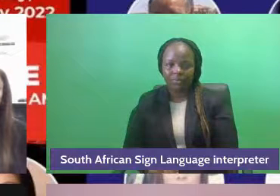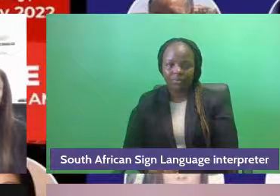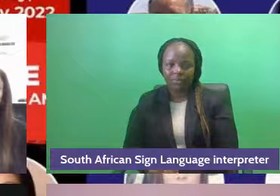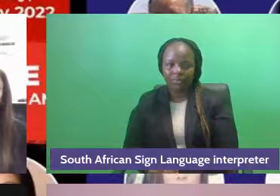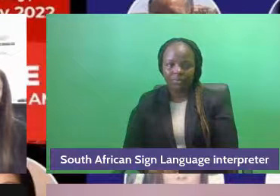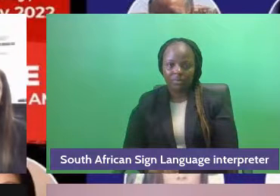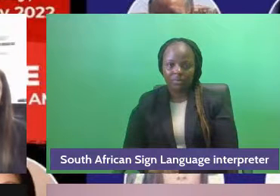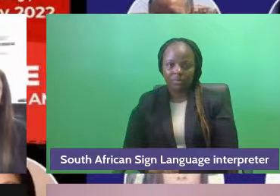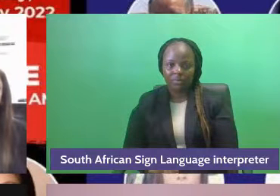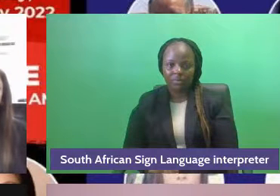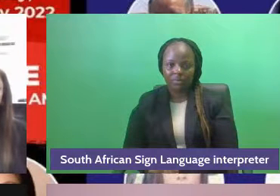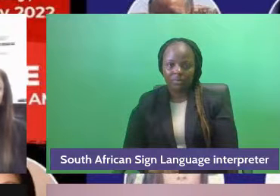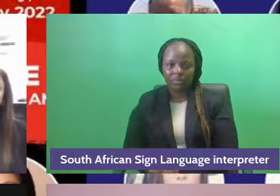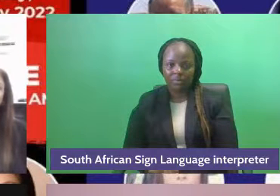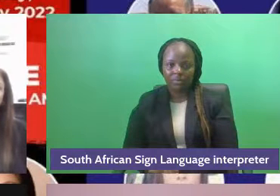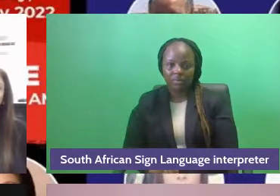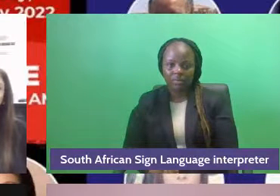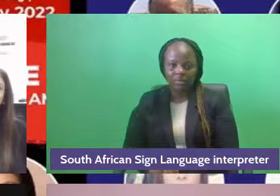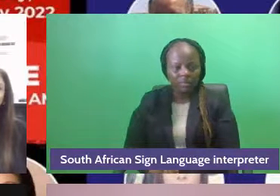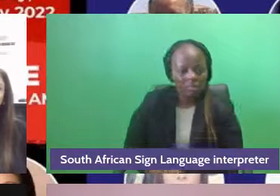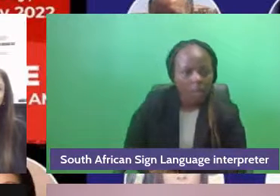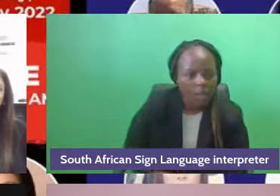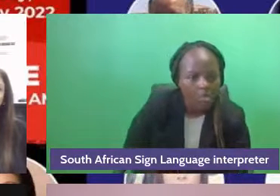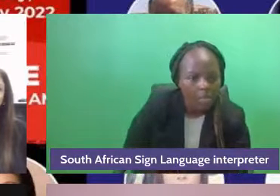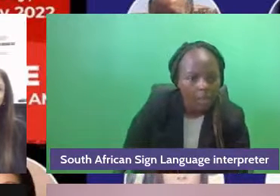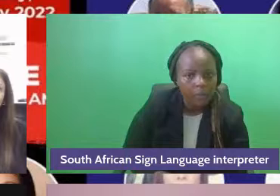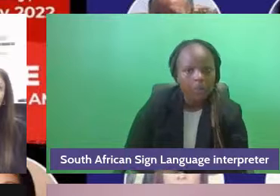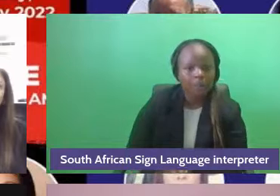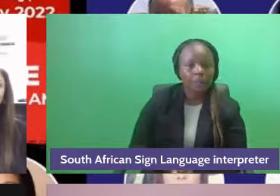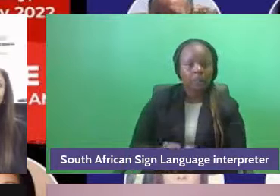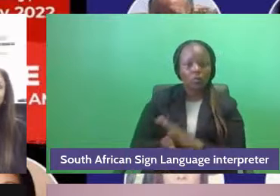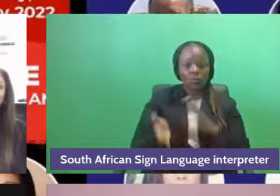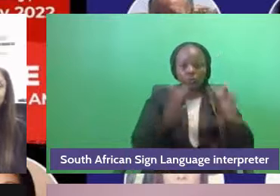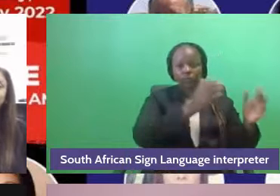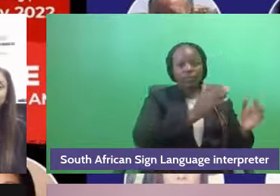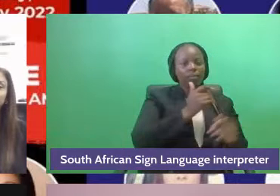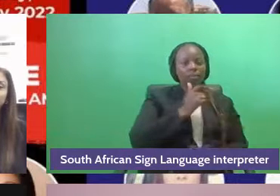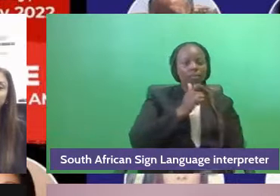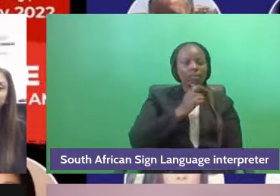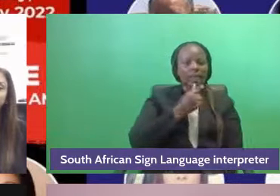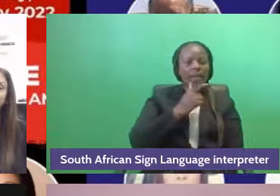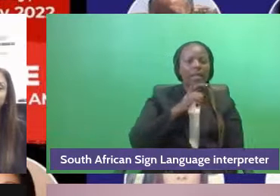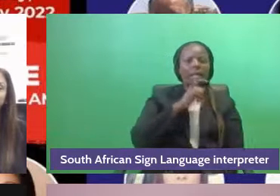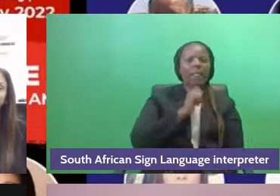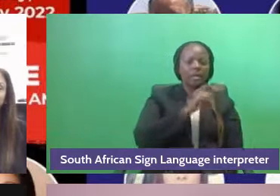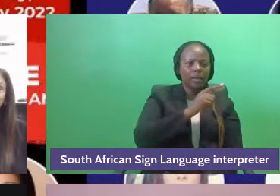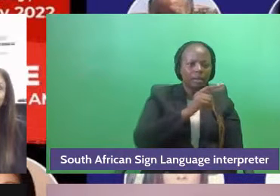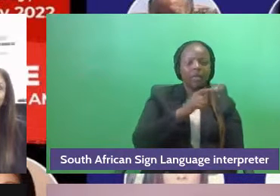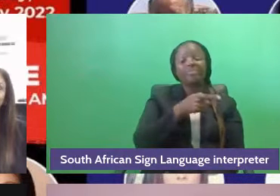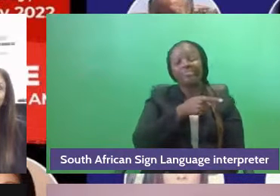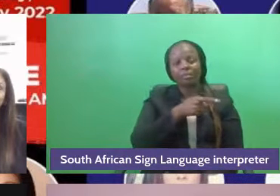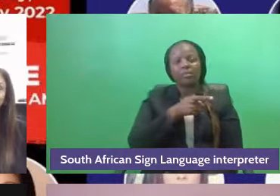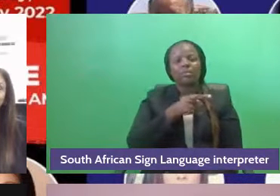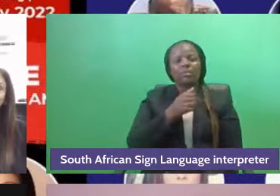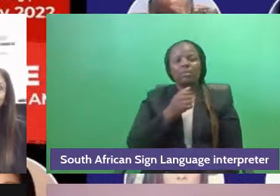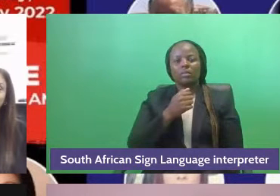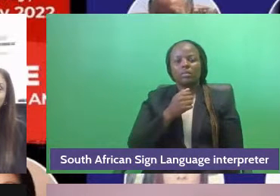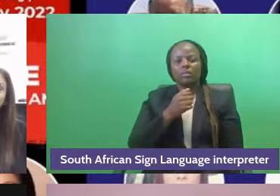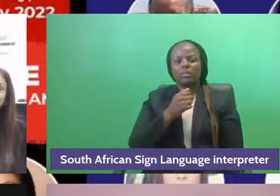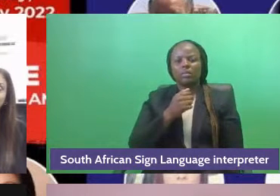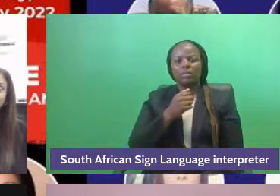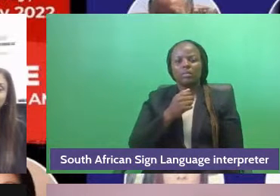Thanks very much for that. I think I will share the same sentiments throughout. If